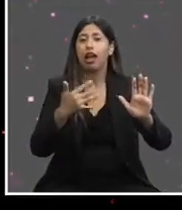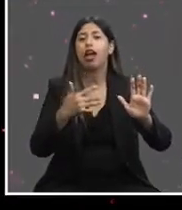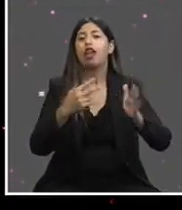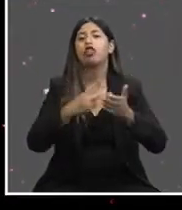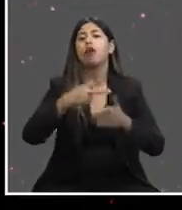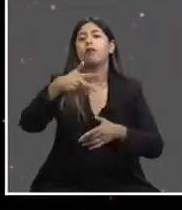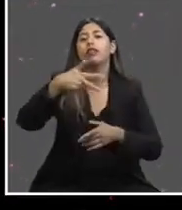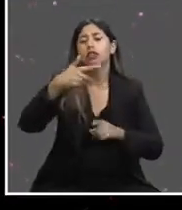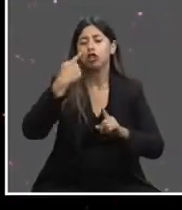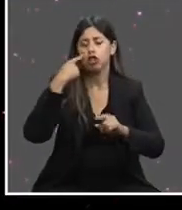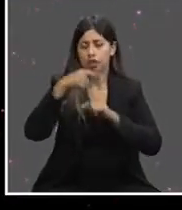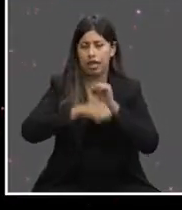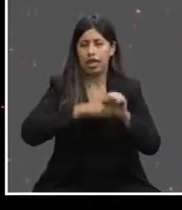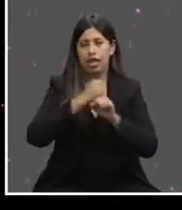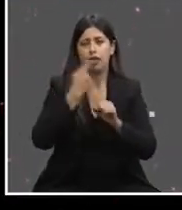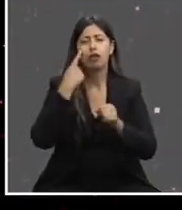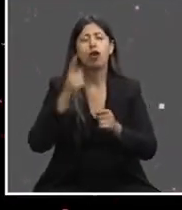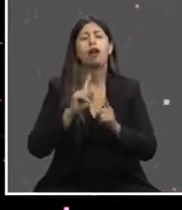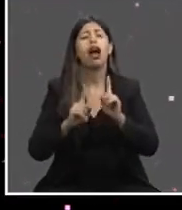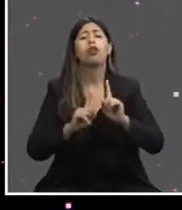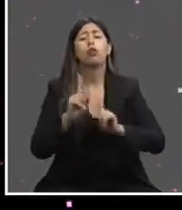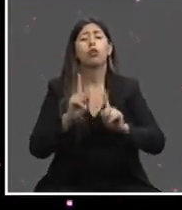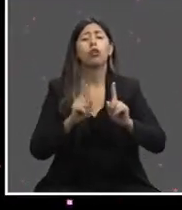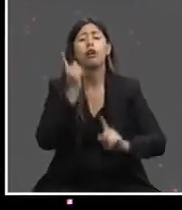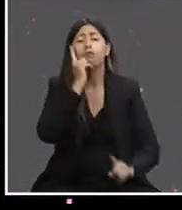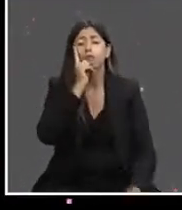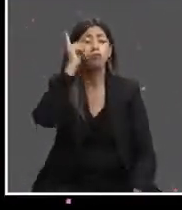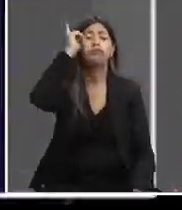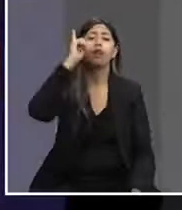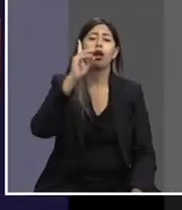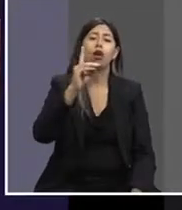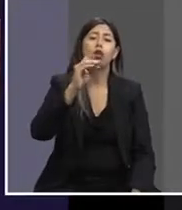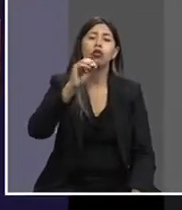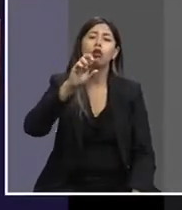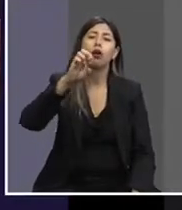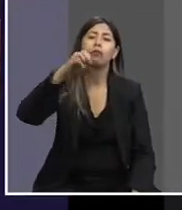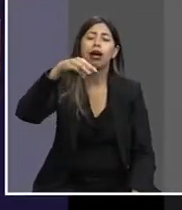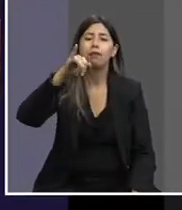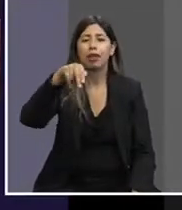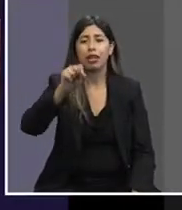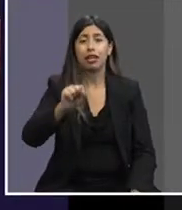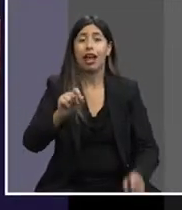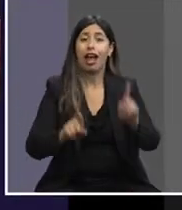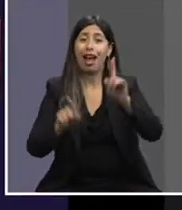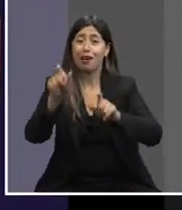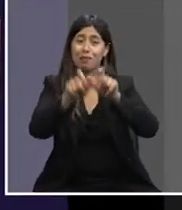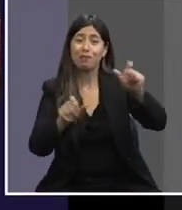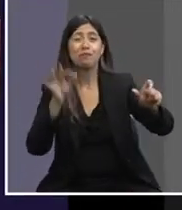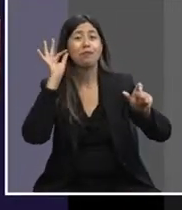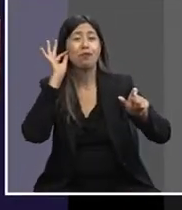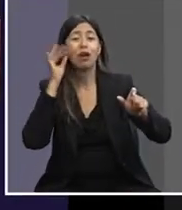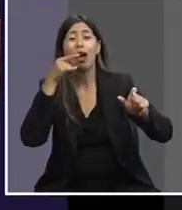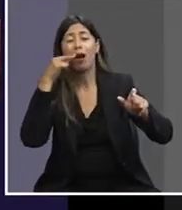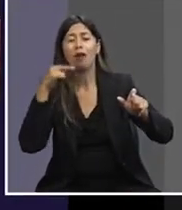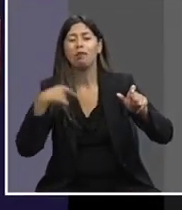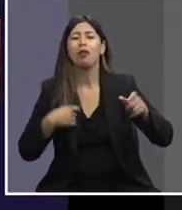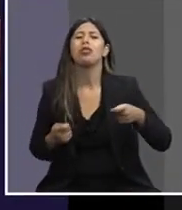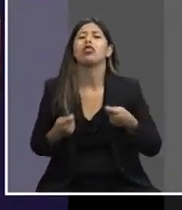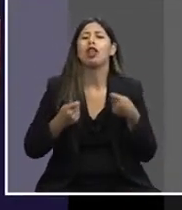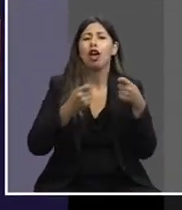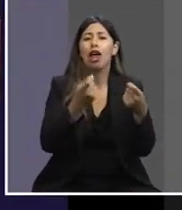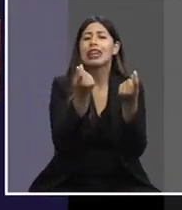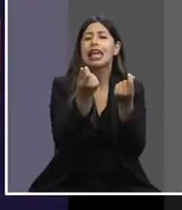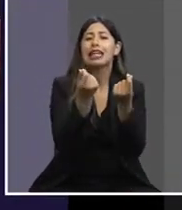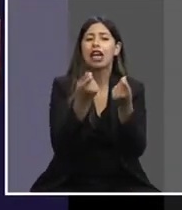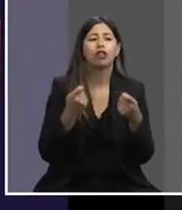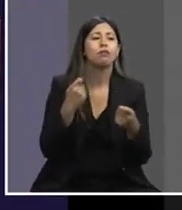of money and simply had to choose whether to keep the money for themselves or give a part of it to a stranger. A